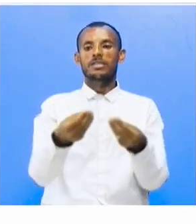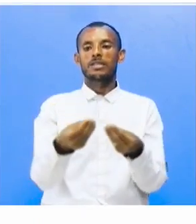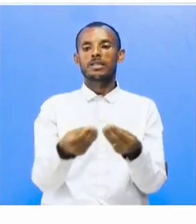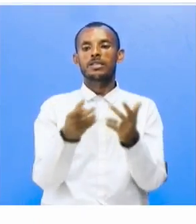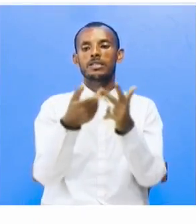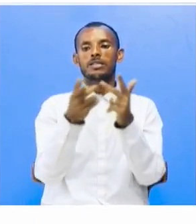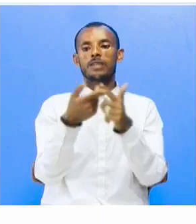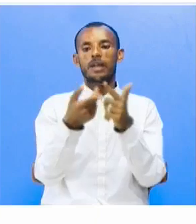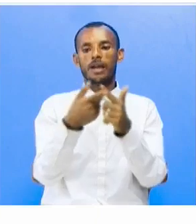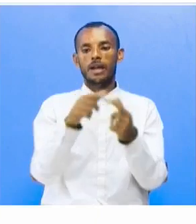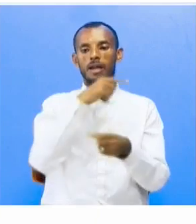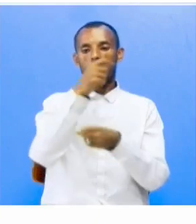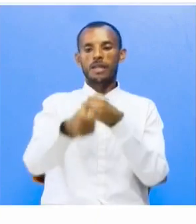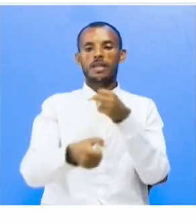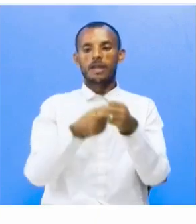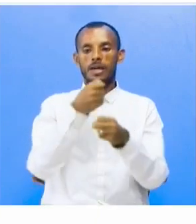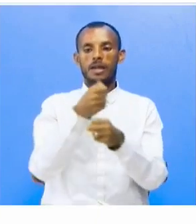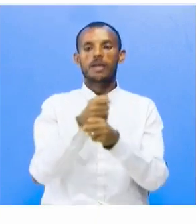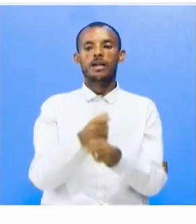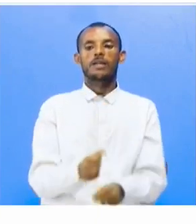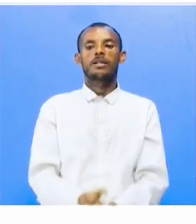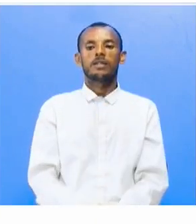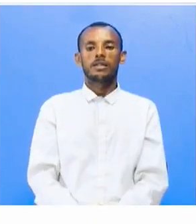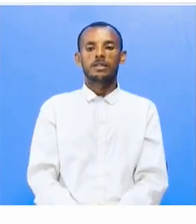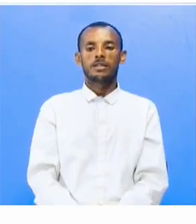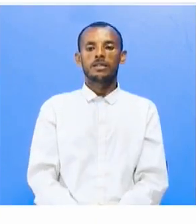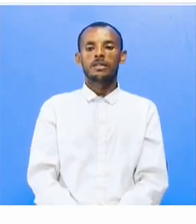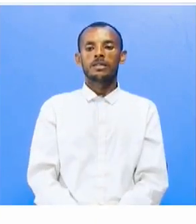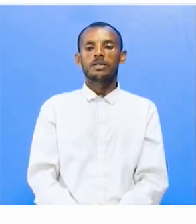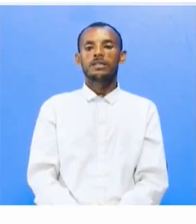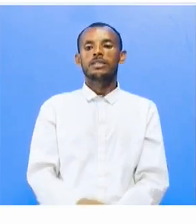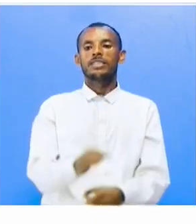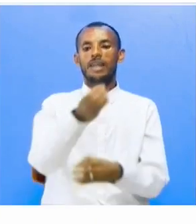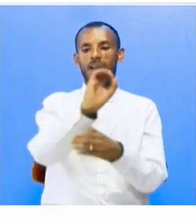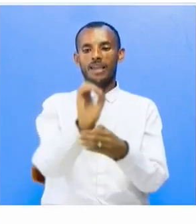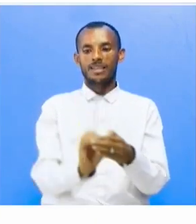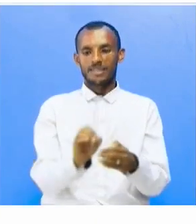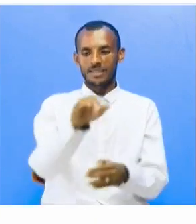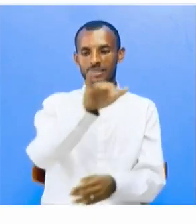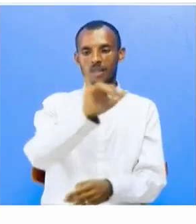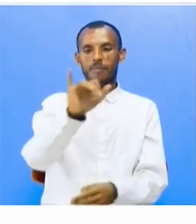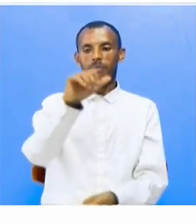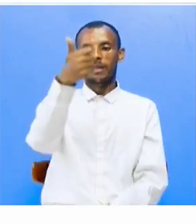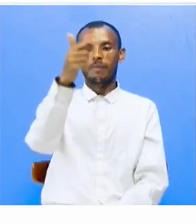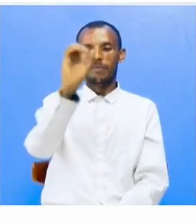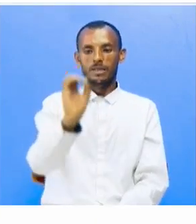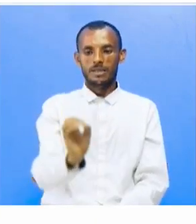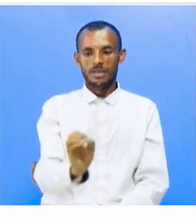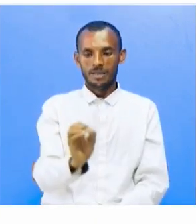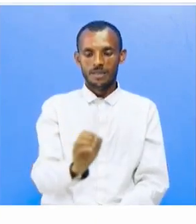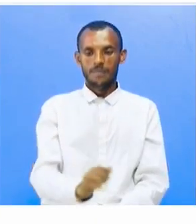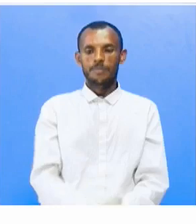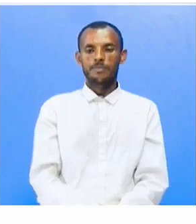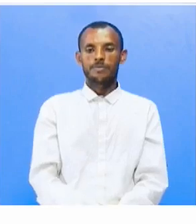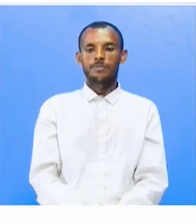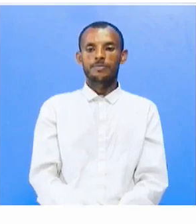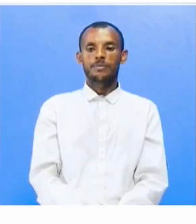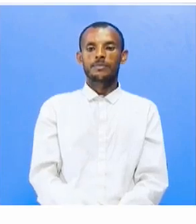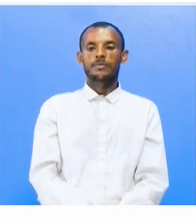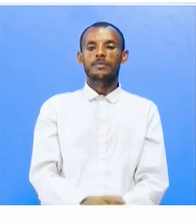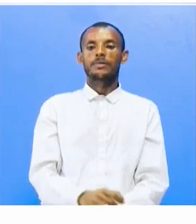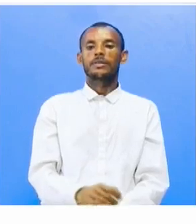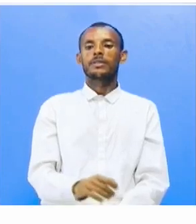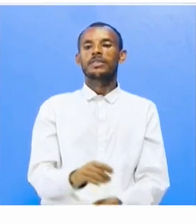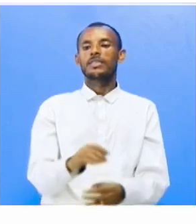year. So, the rate is the same. It is 10%. The